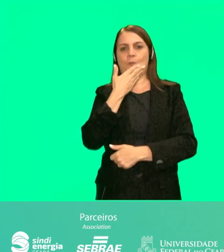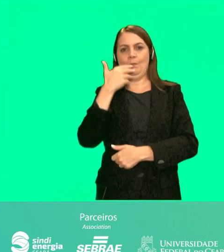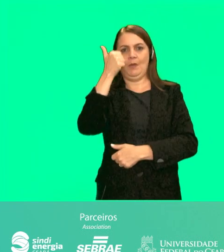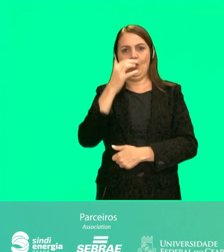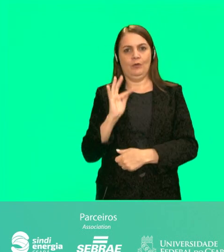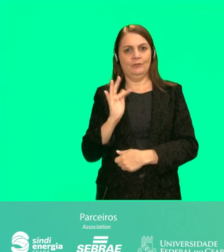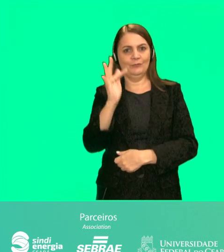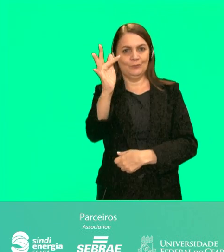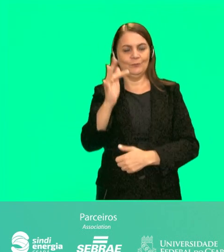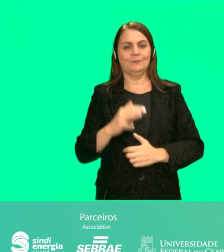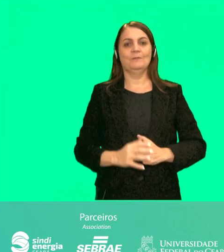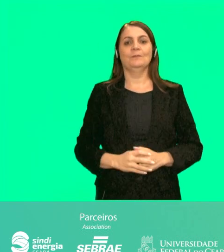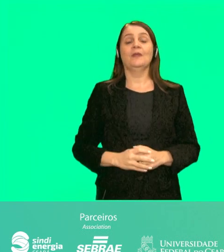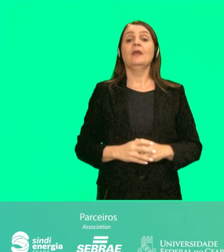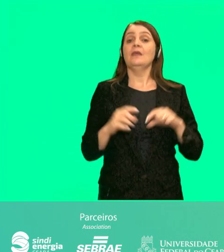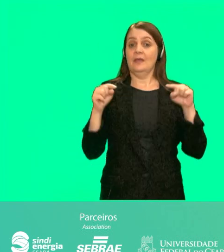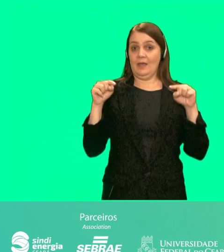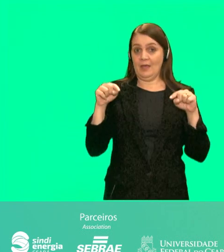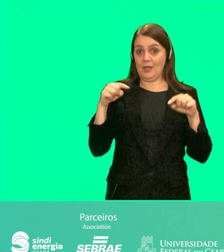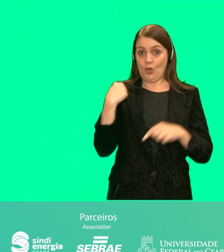I believe that here in Ceará,